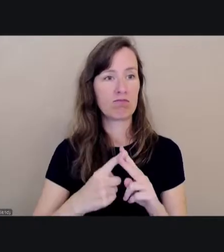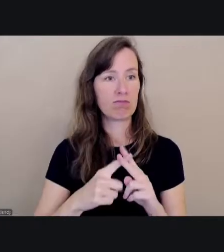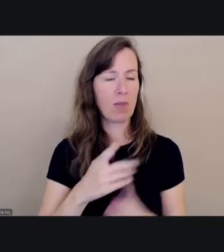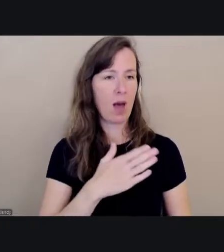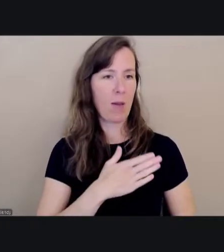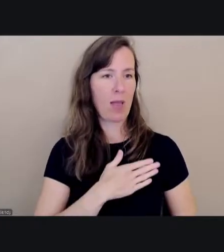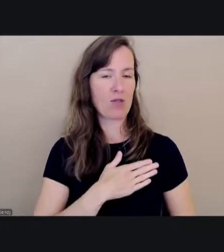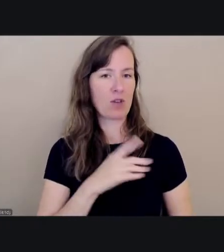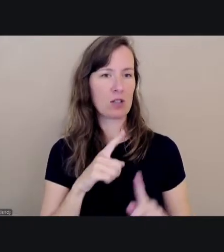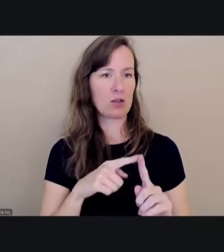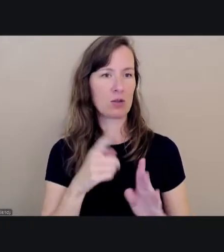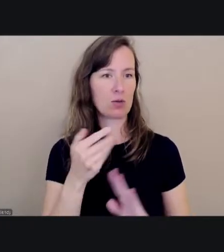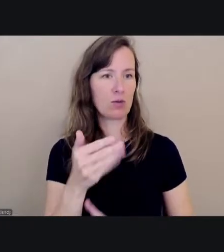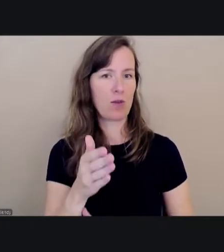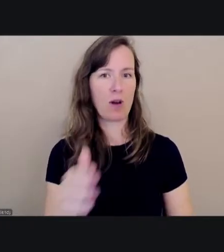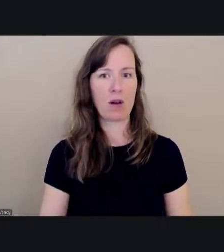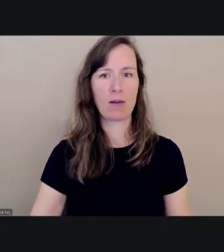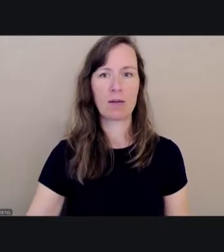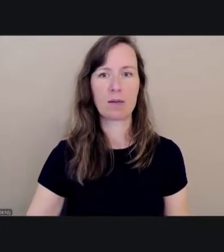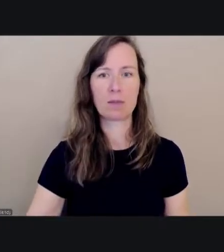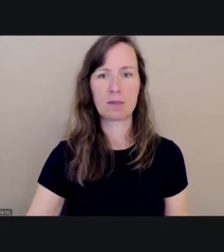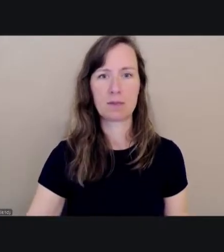Allegiance.